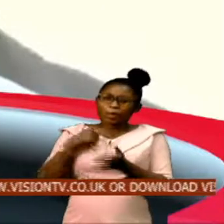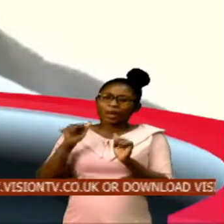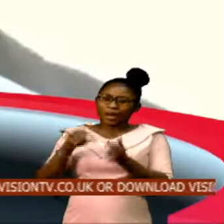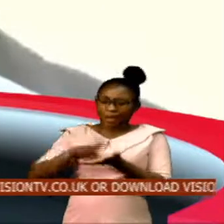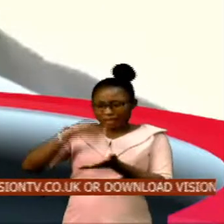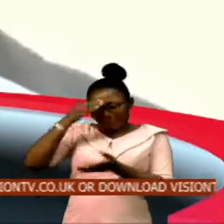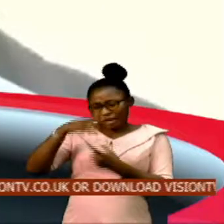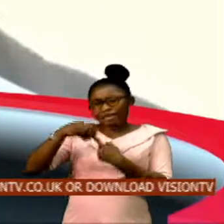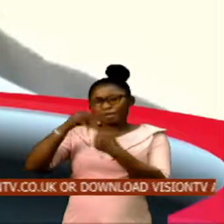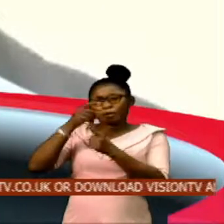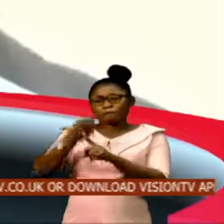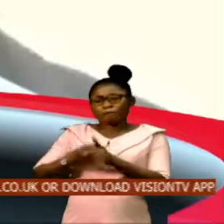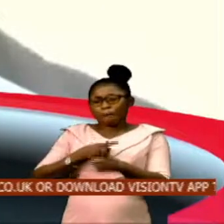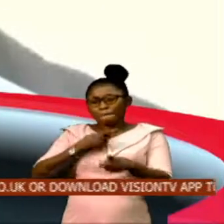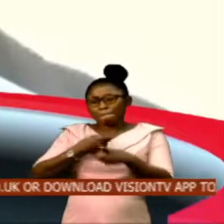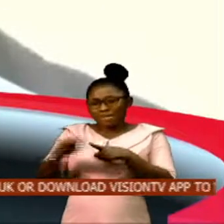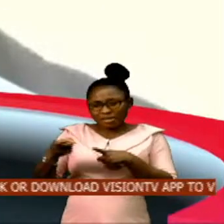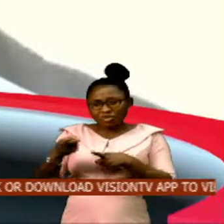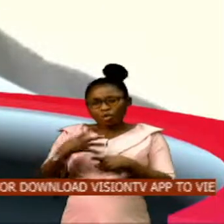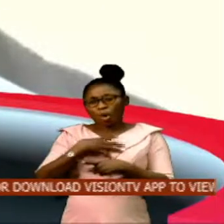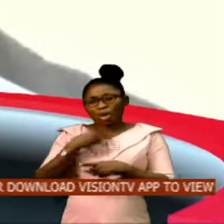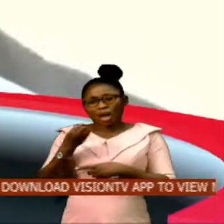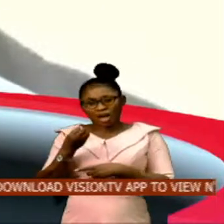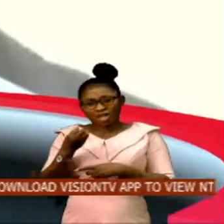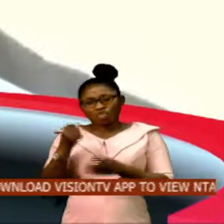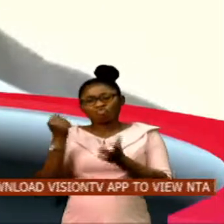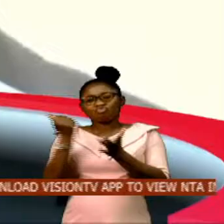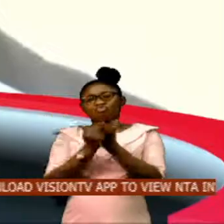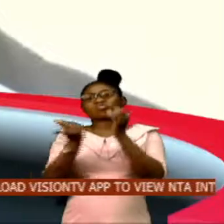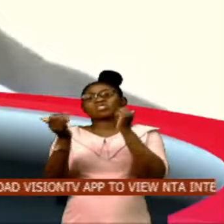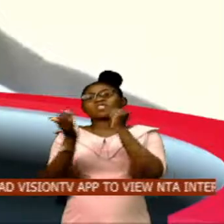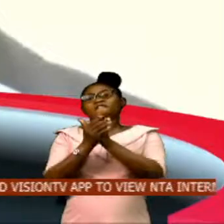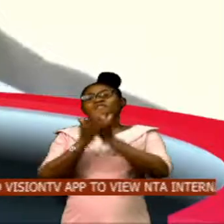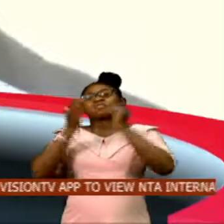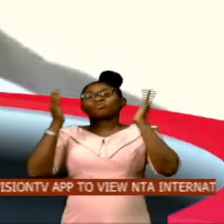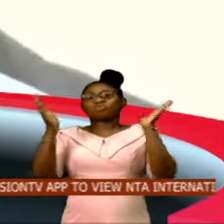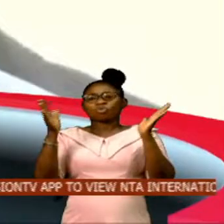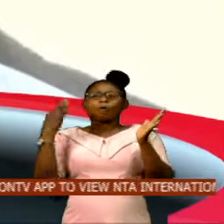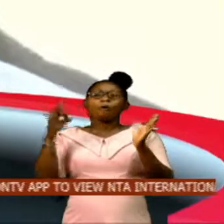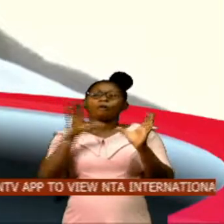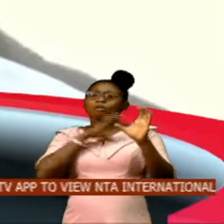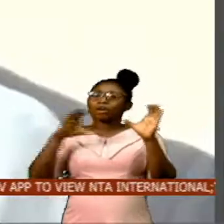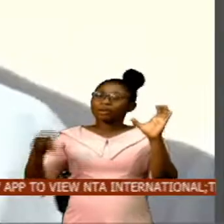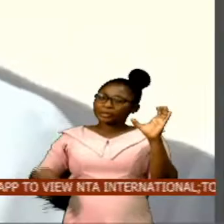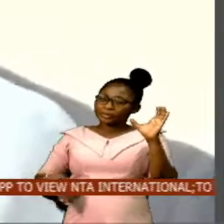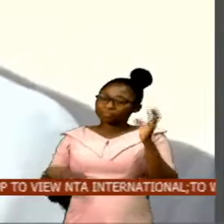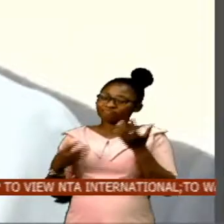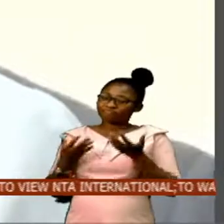especially from the persecution and then the crucifixion of Christ?